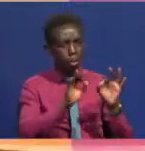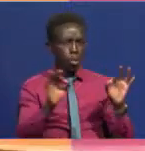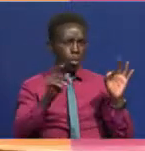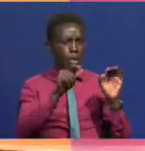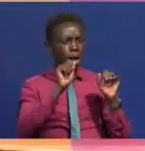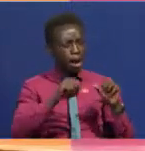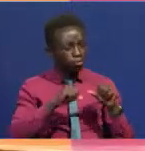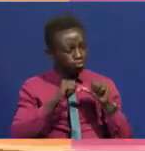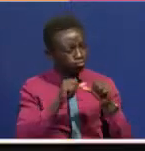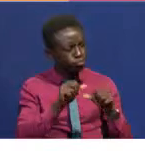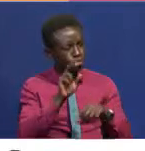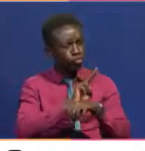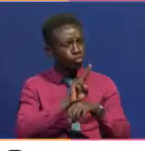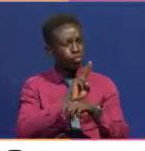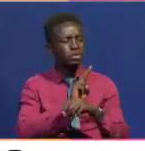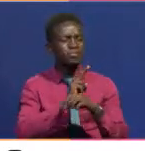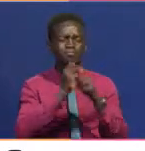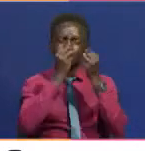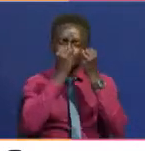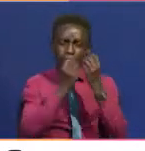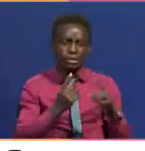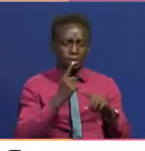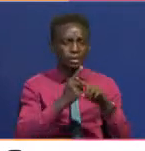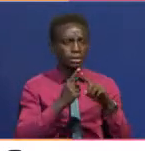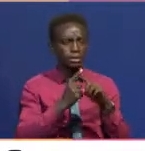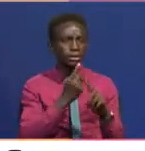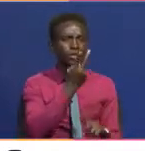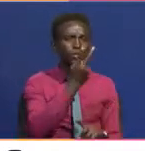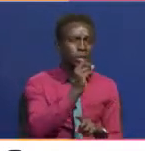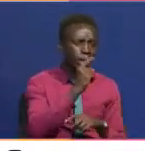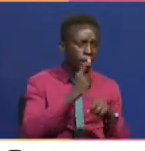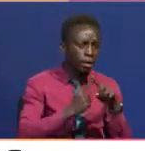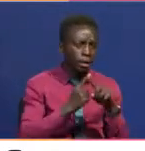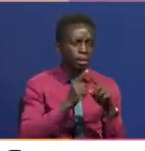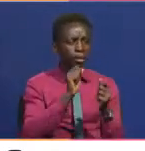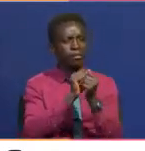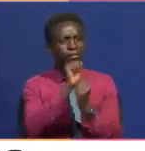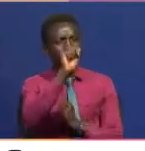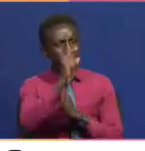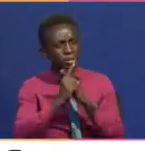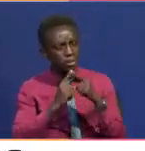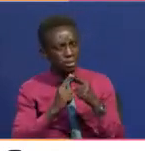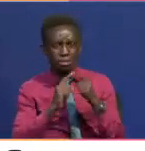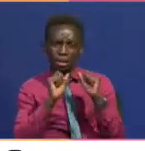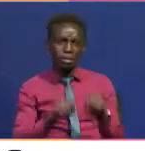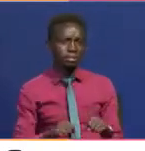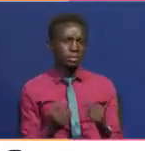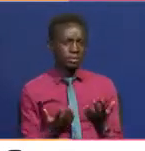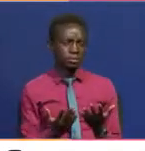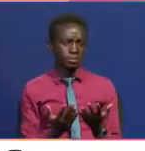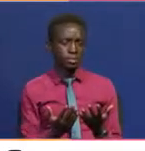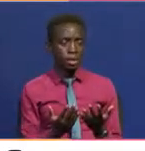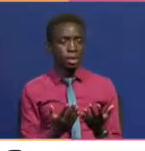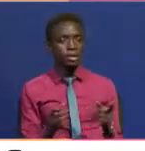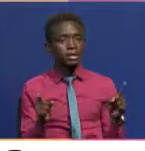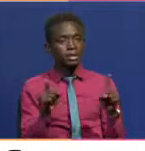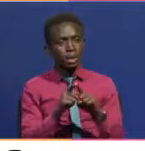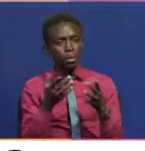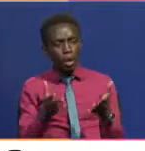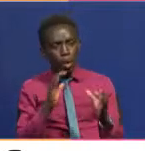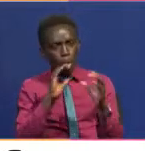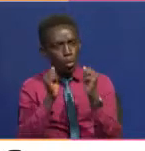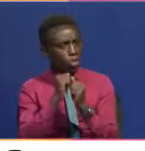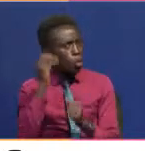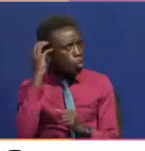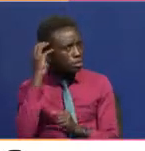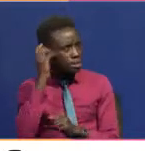several years, 20, 15, so many years, yeah? We are also talking with TVETs to